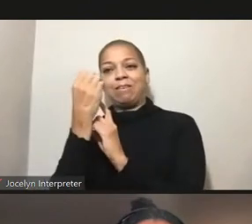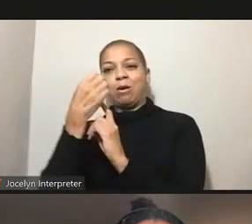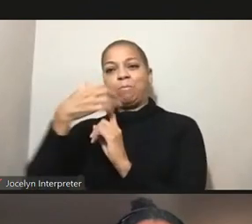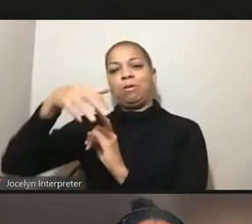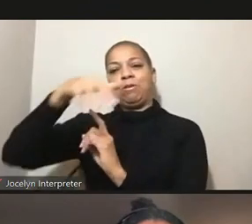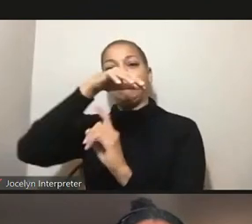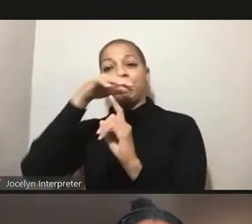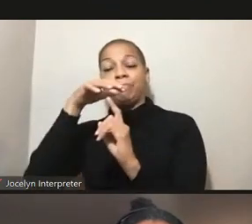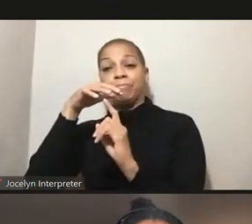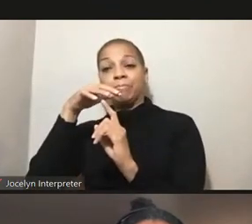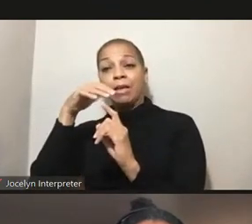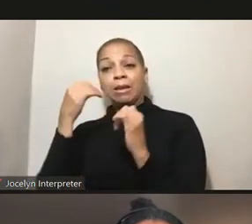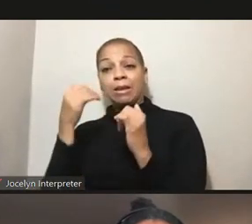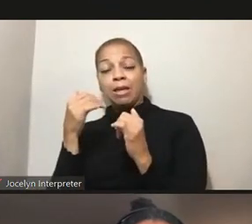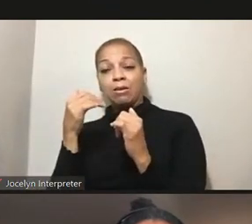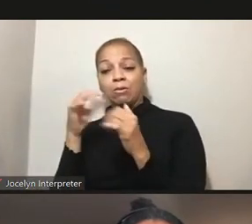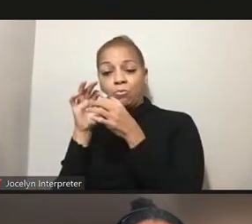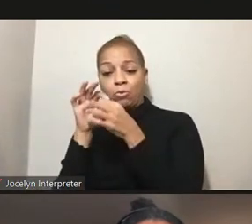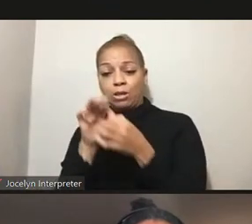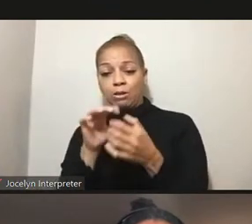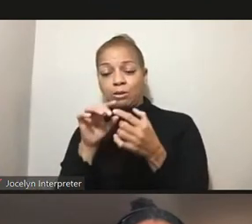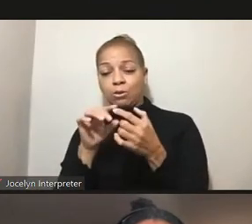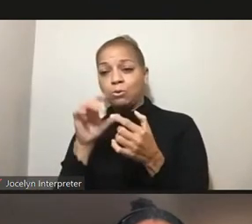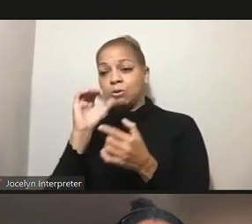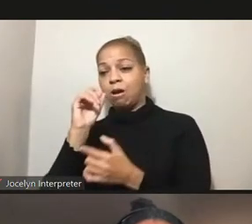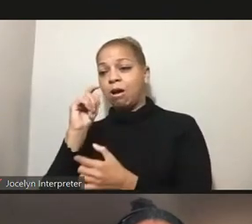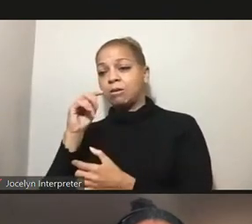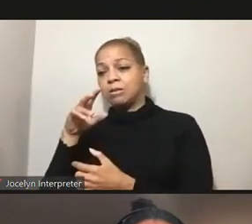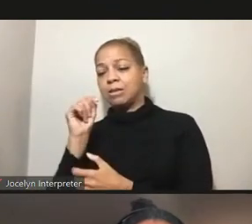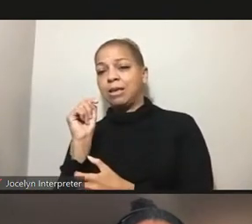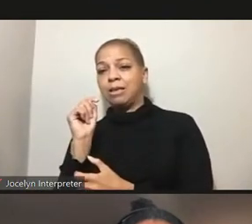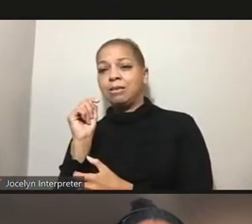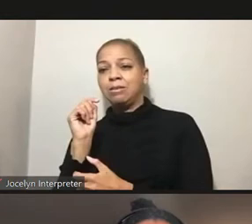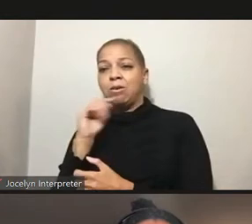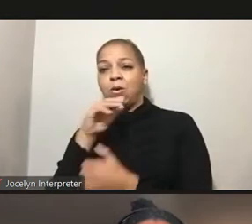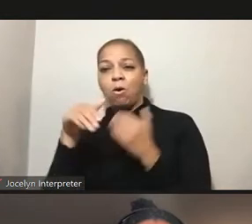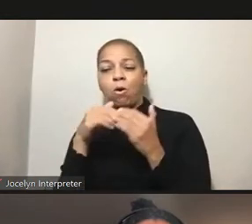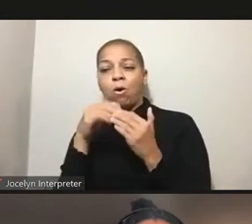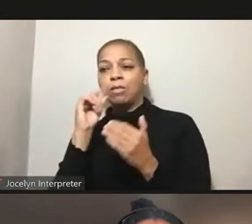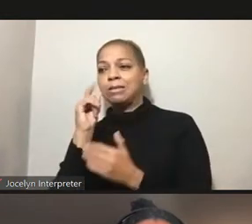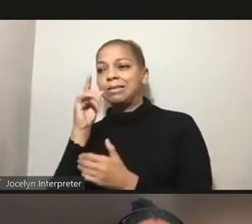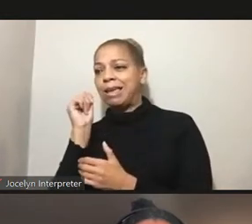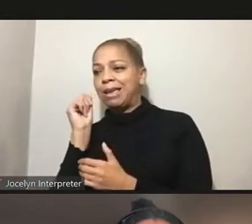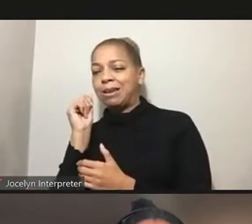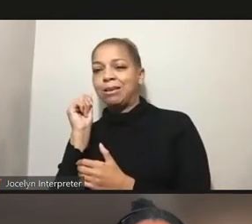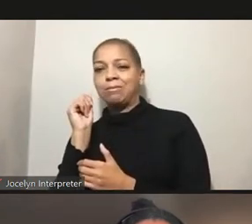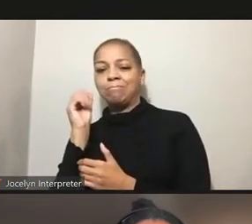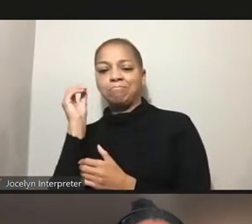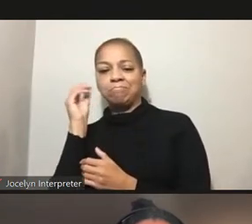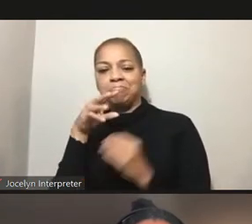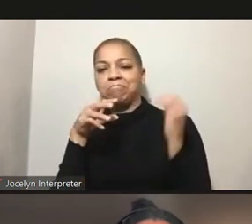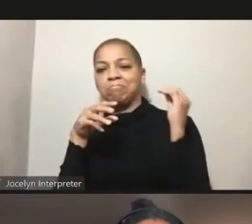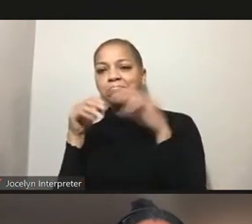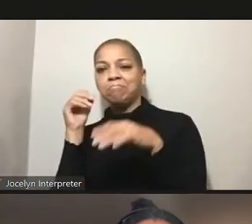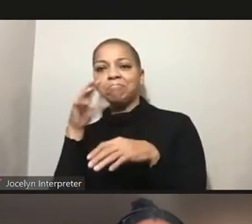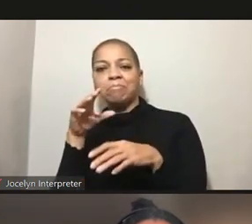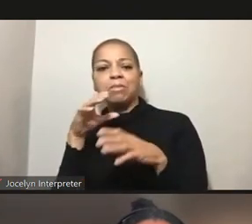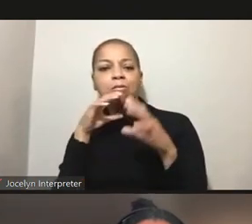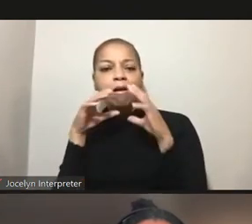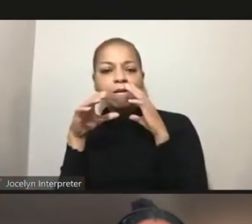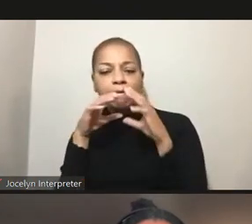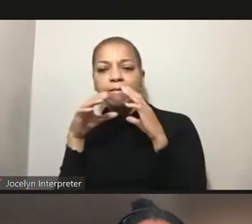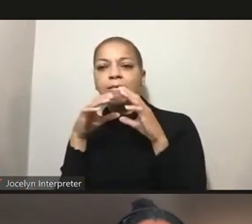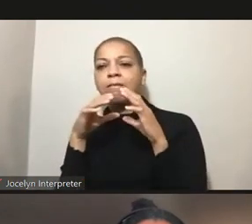So in the context of all these data points that we're putting into this conversation,